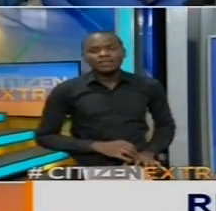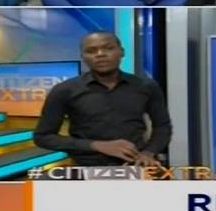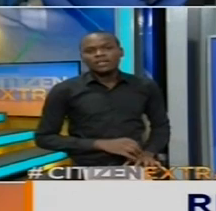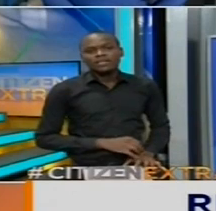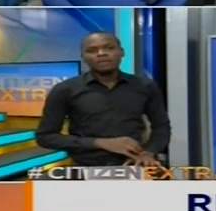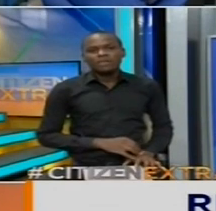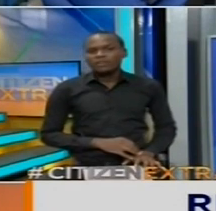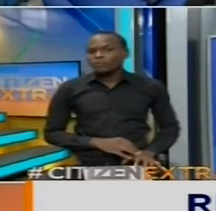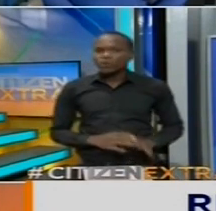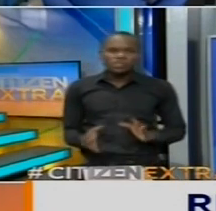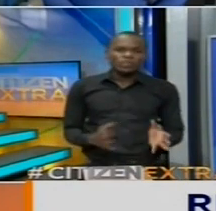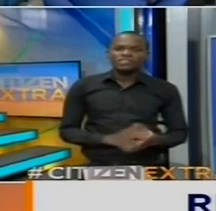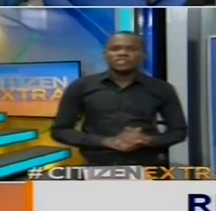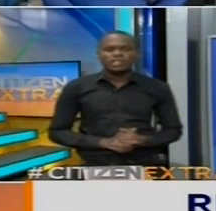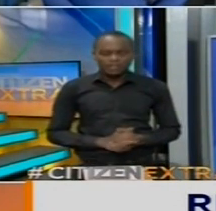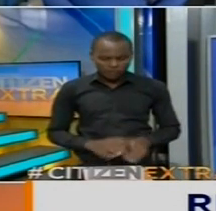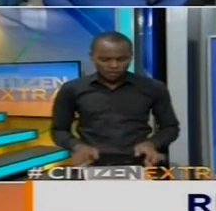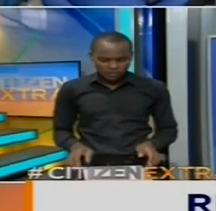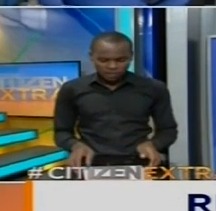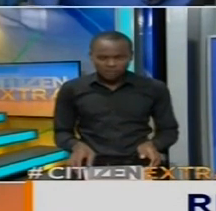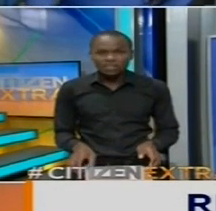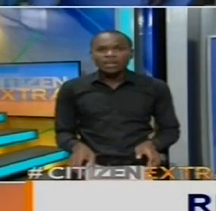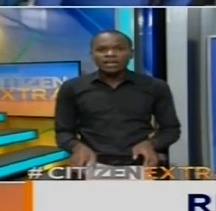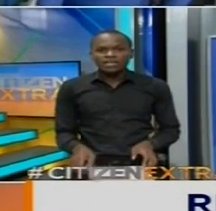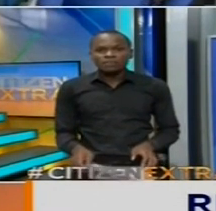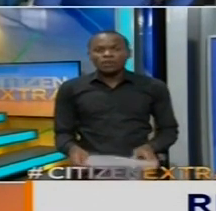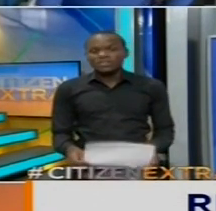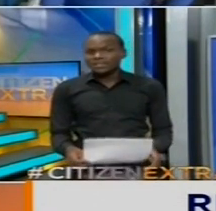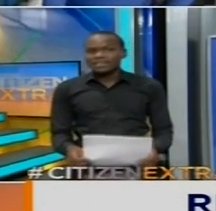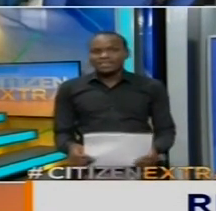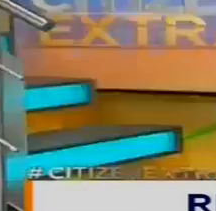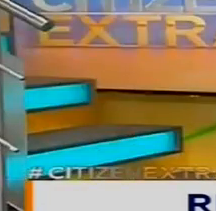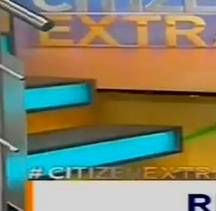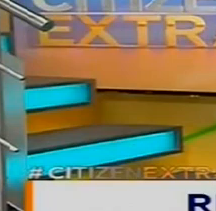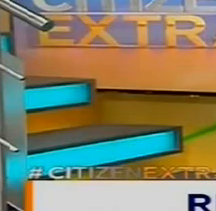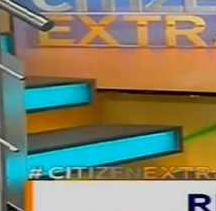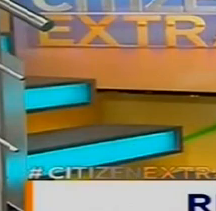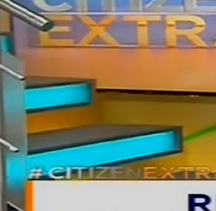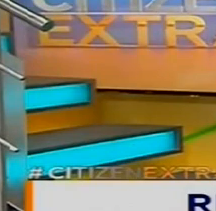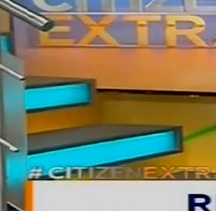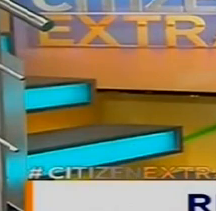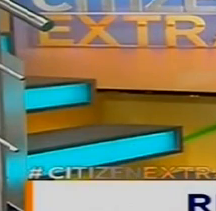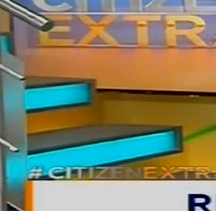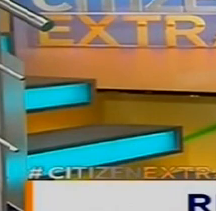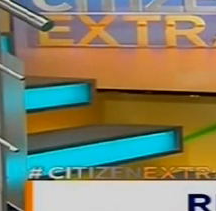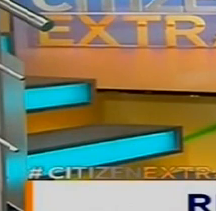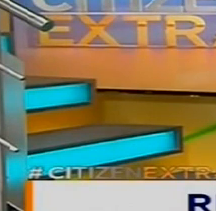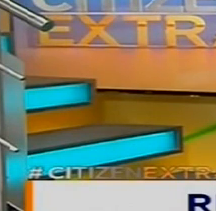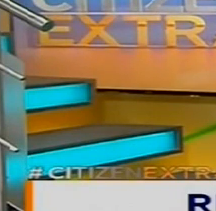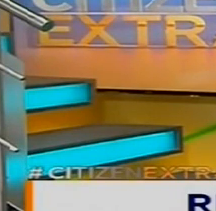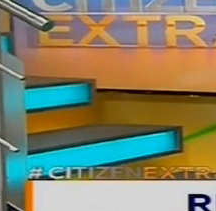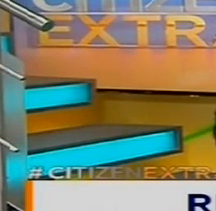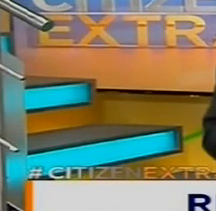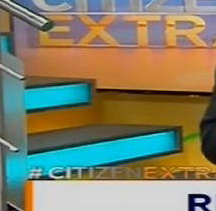is evil and unbelievable. We shouldn't really involve children in protests such as such because it poses a danger to their